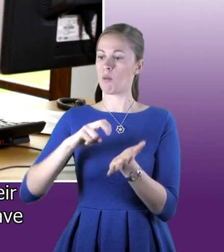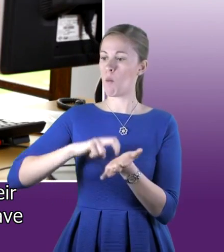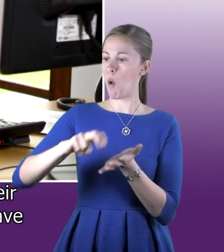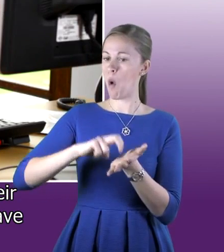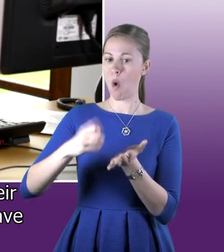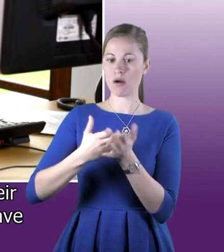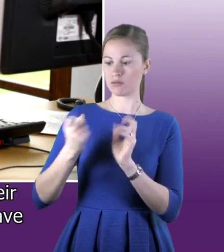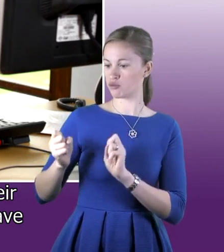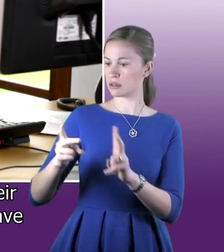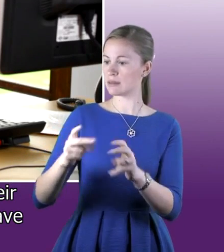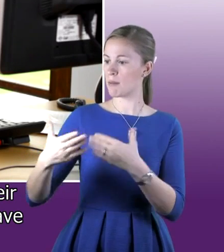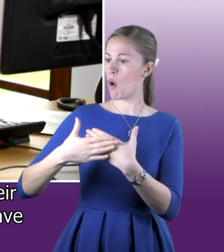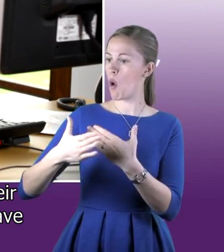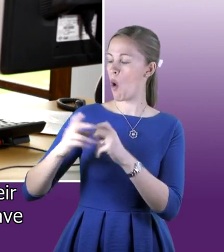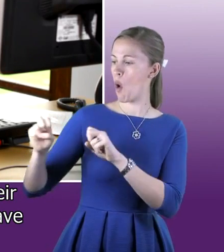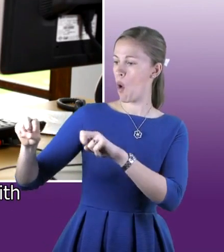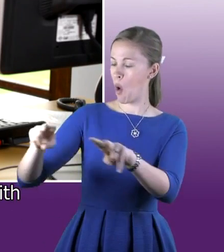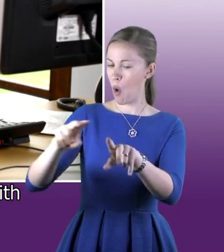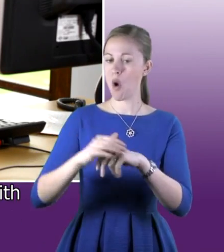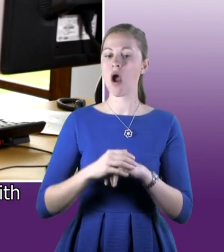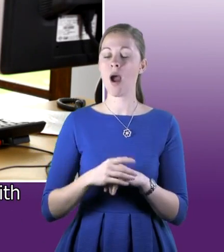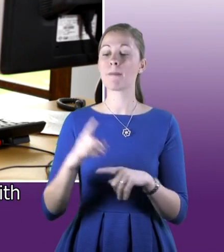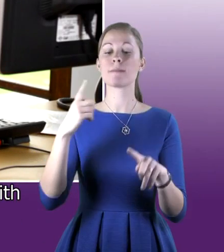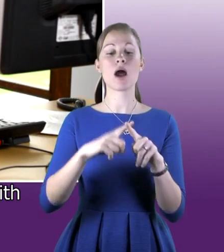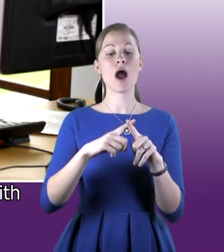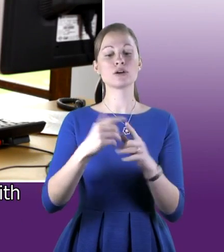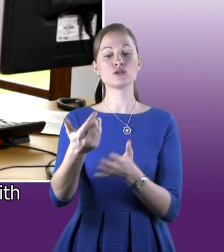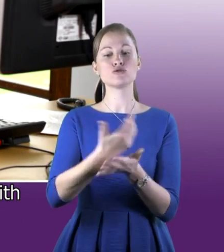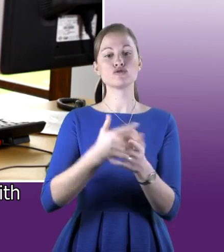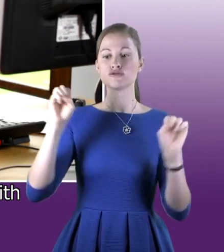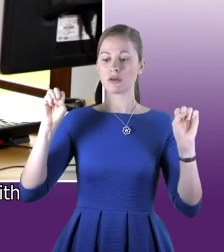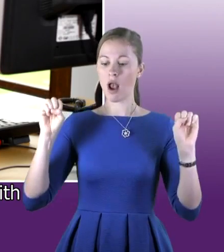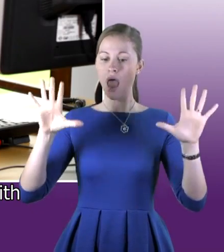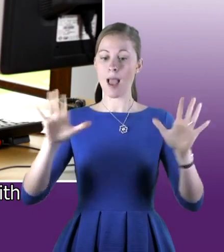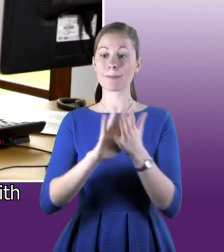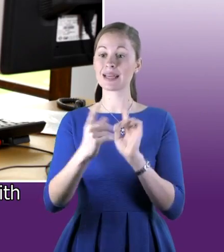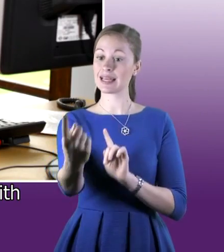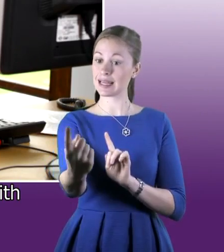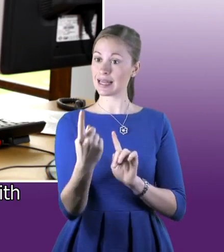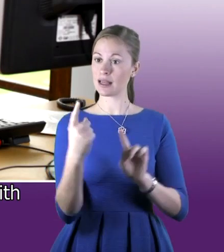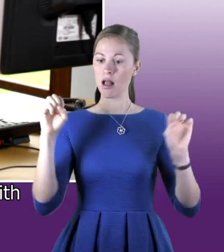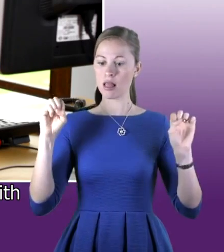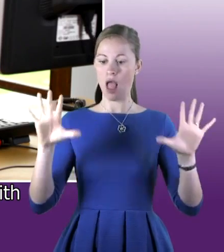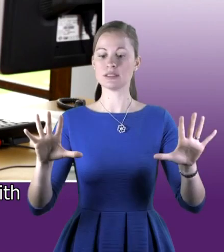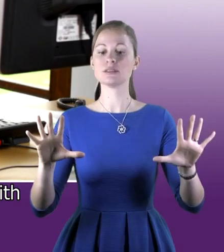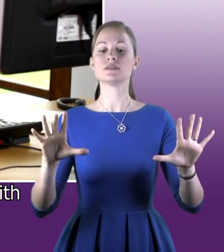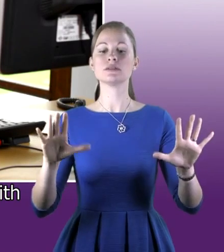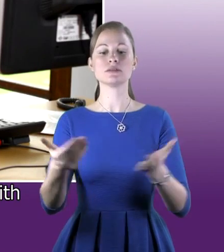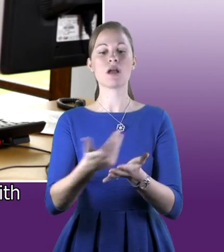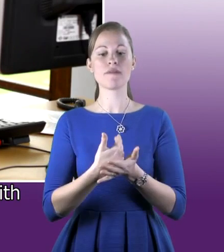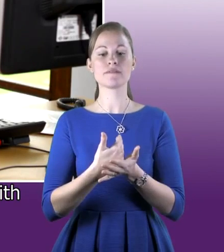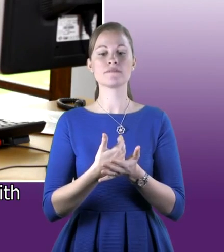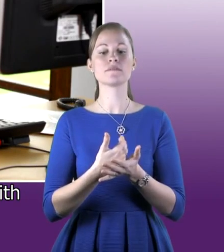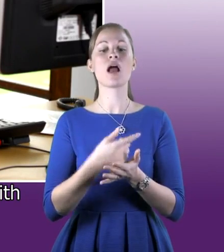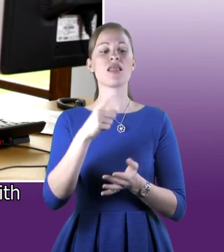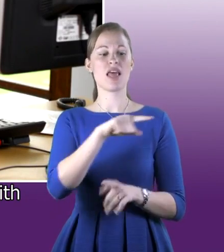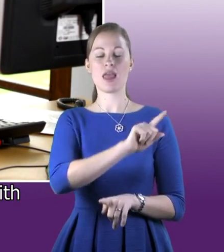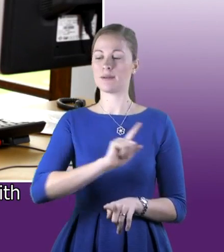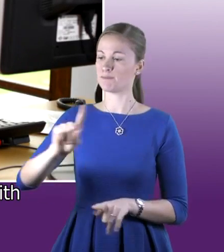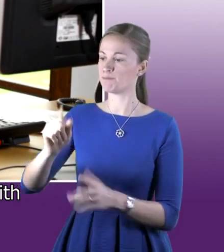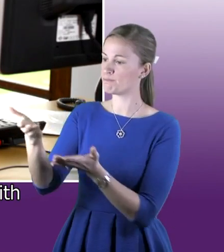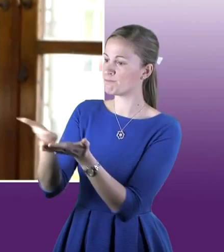my area, arranged for me to have security lighting around my house, and dealt with the gang without me having